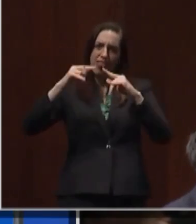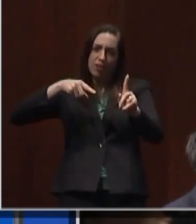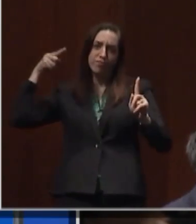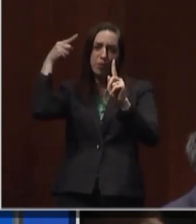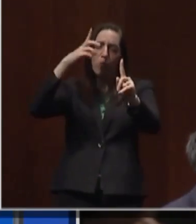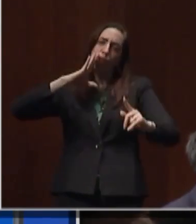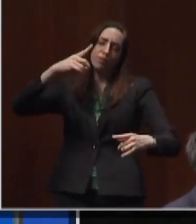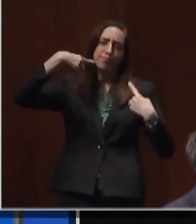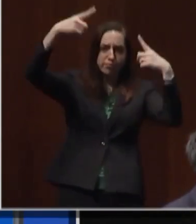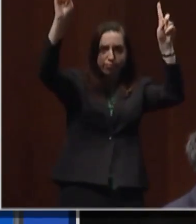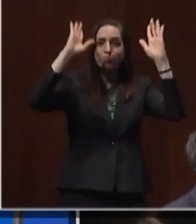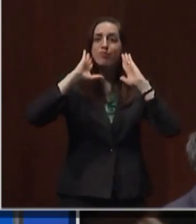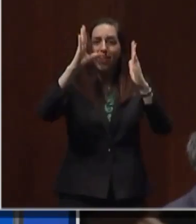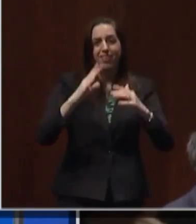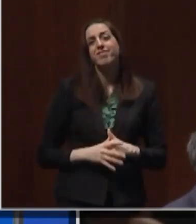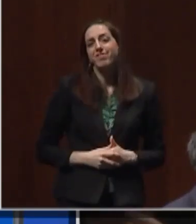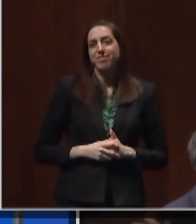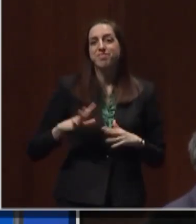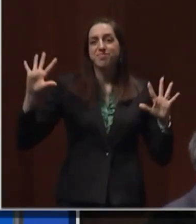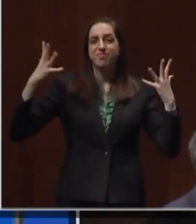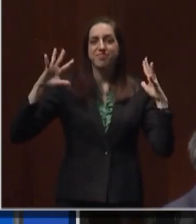be.